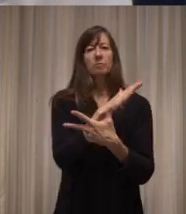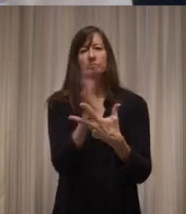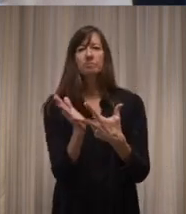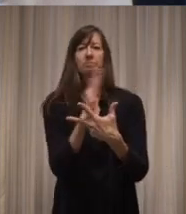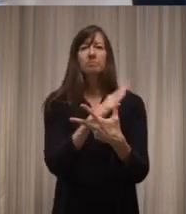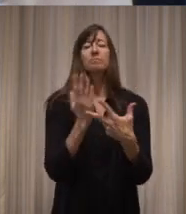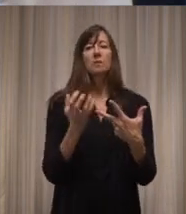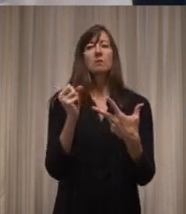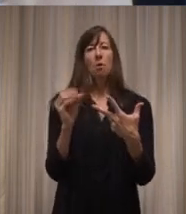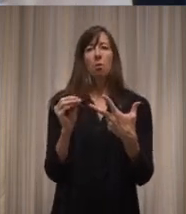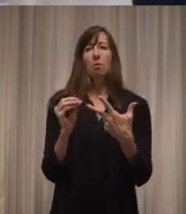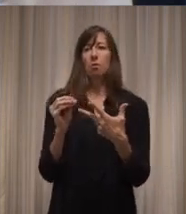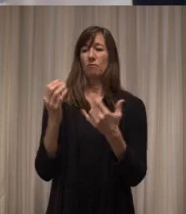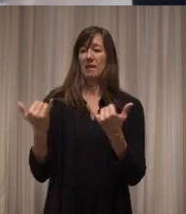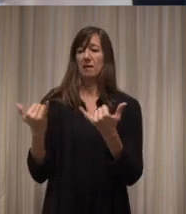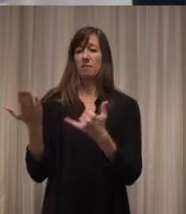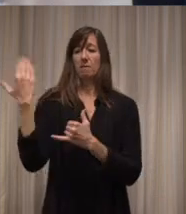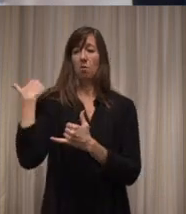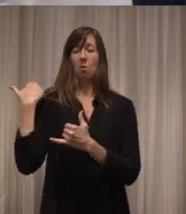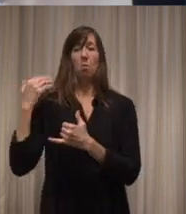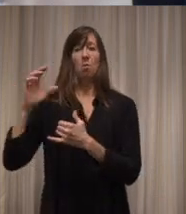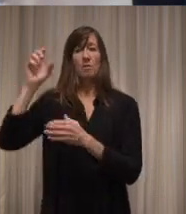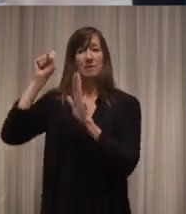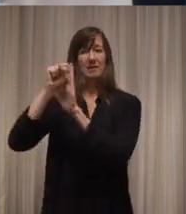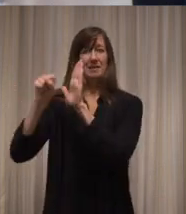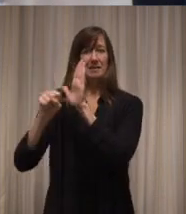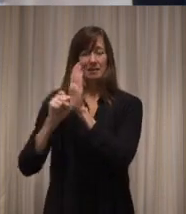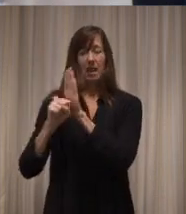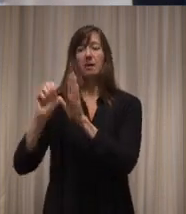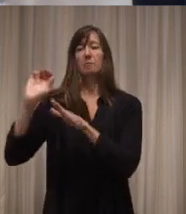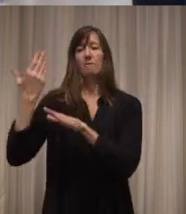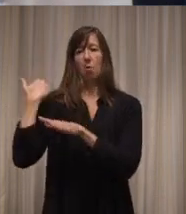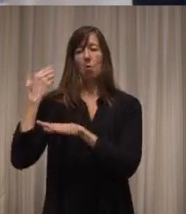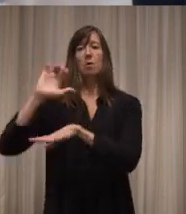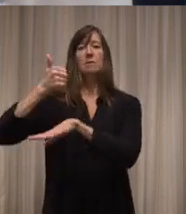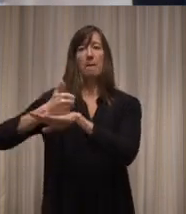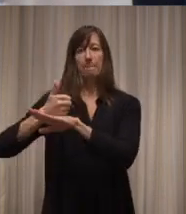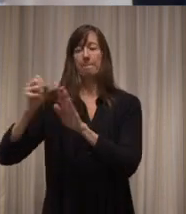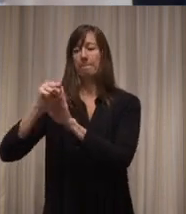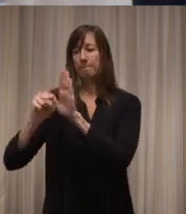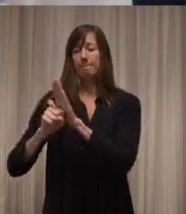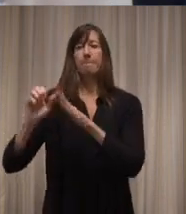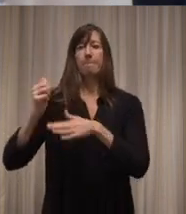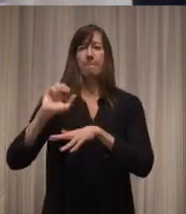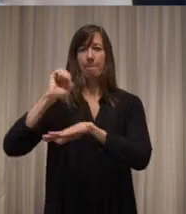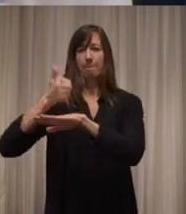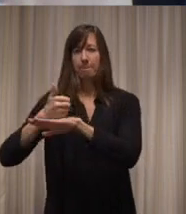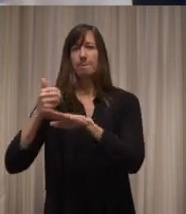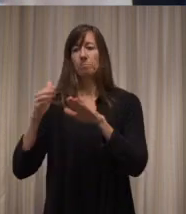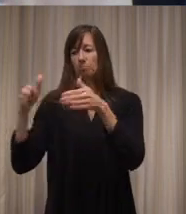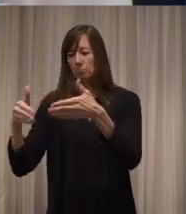the criteria that had previously existed and been set by the state to move into those has changed and is now much more tied to